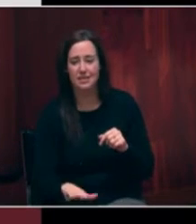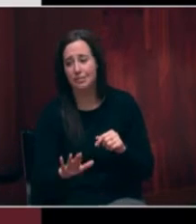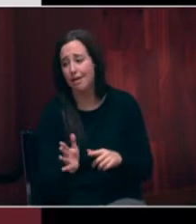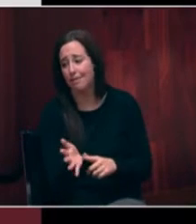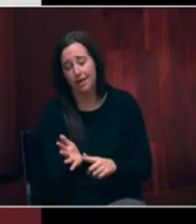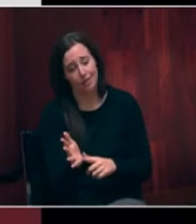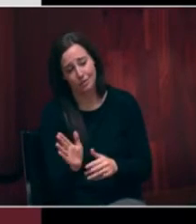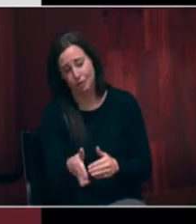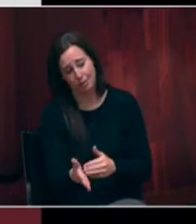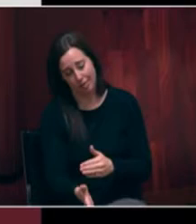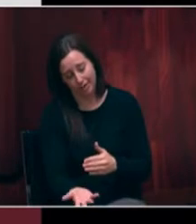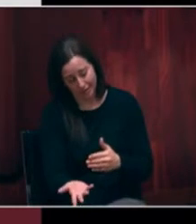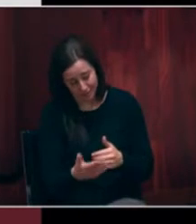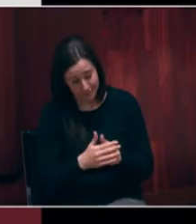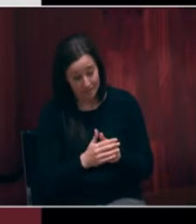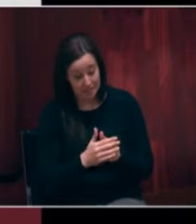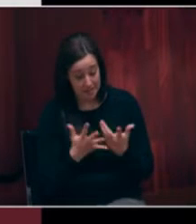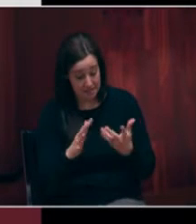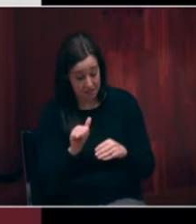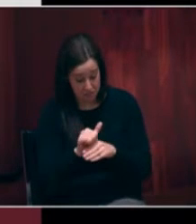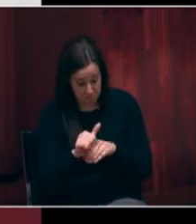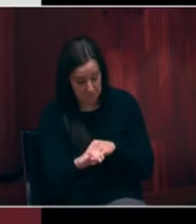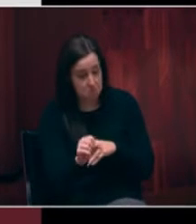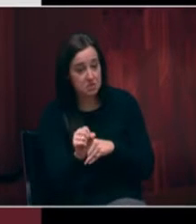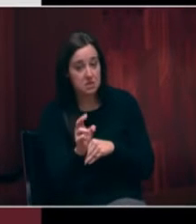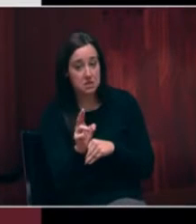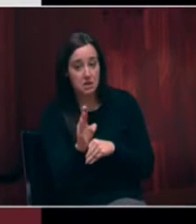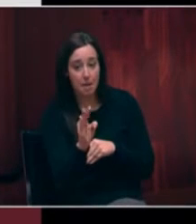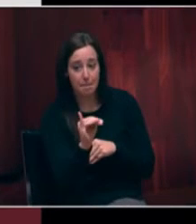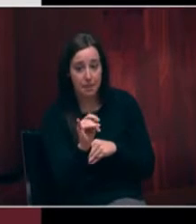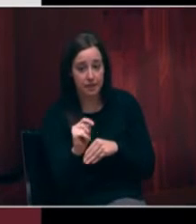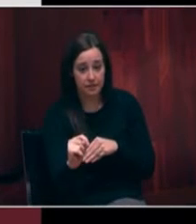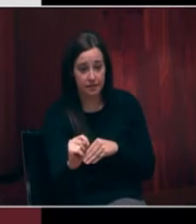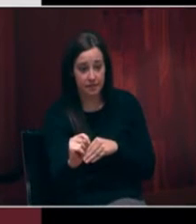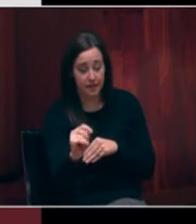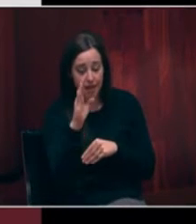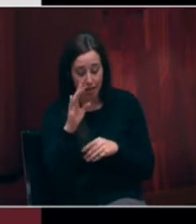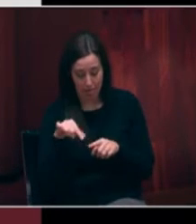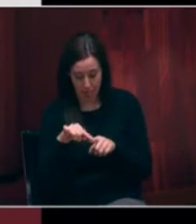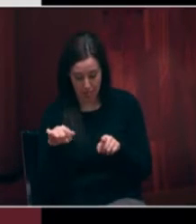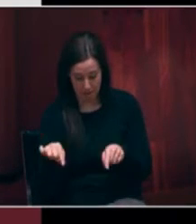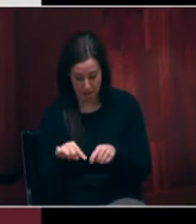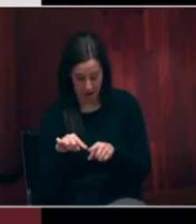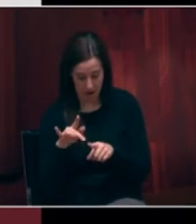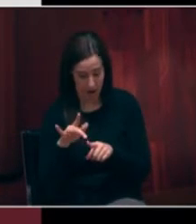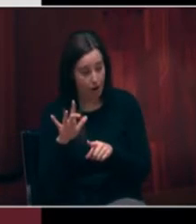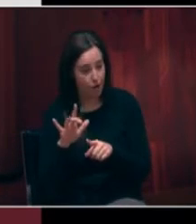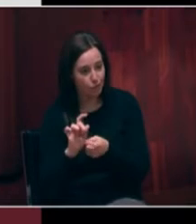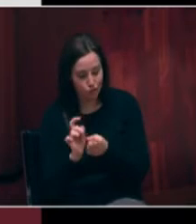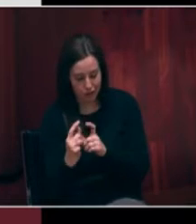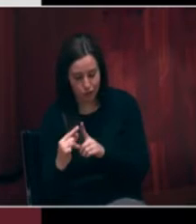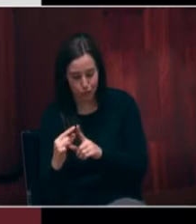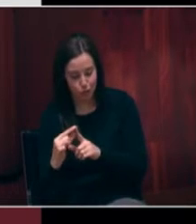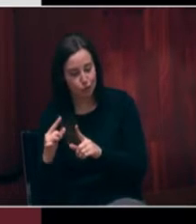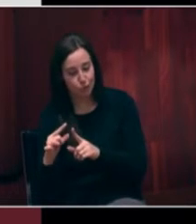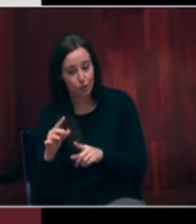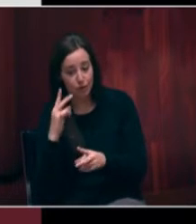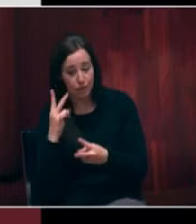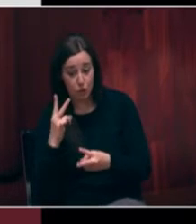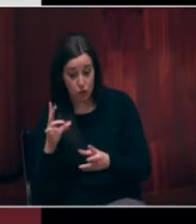potentially to complete. Once you submit that, that button is going to change to view certificate, and you can now print your certificate for that particular